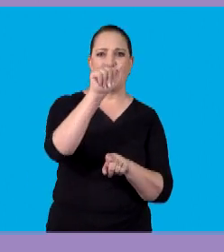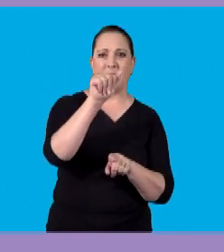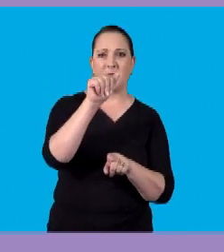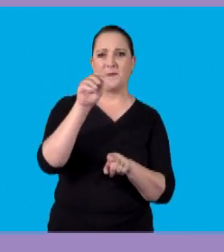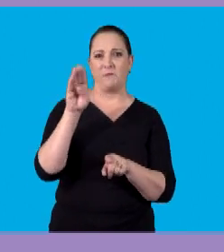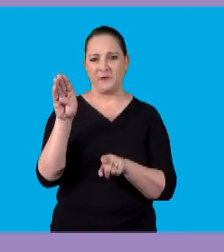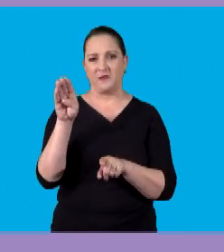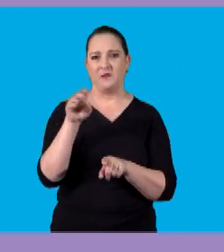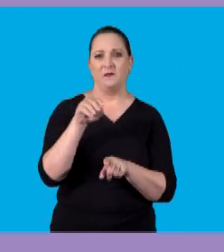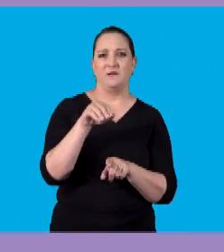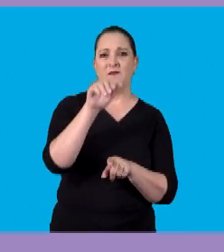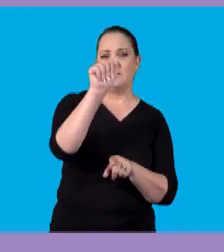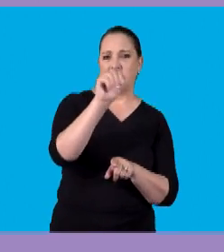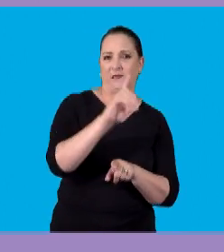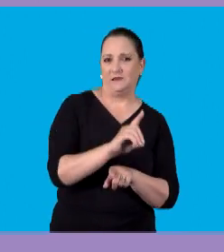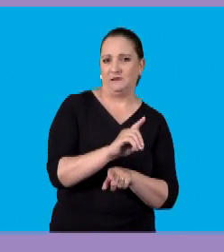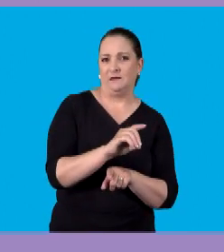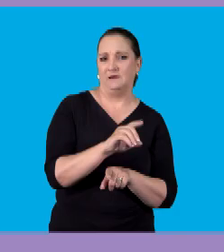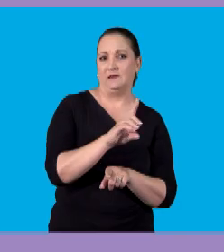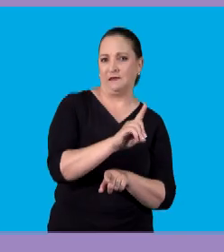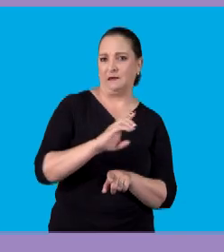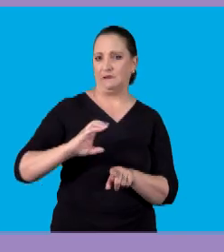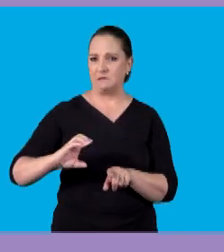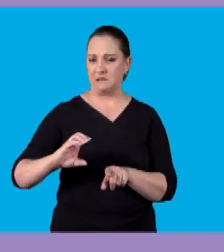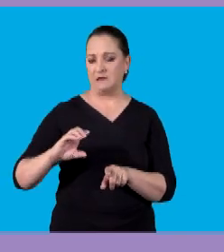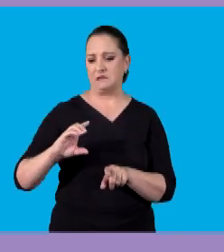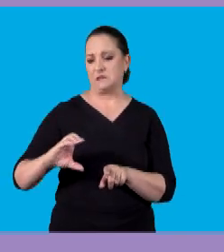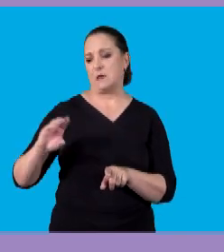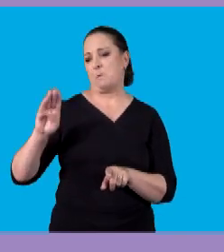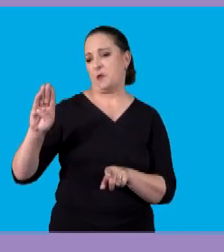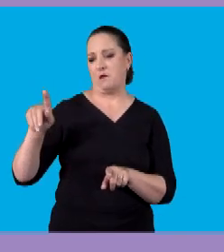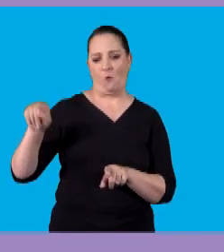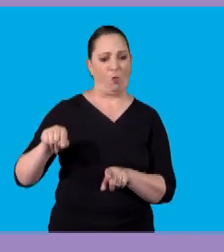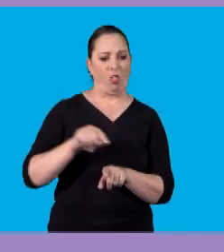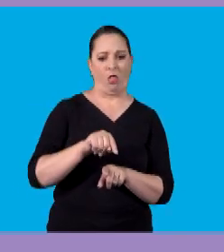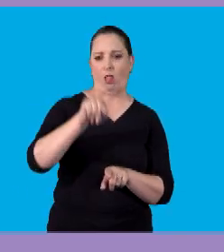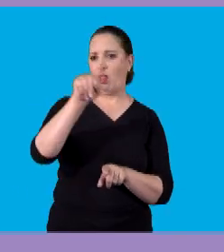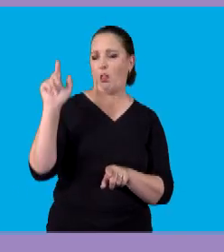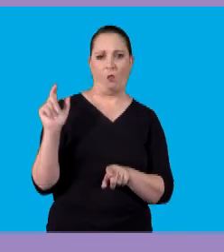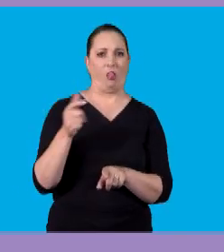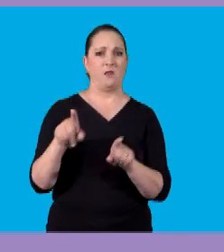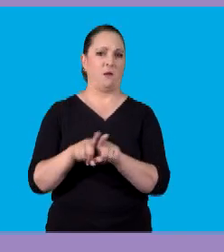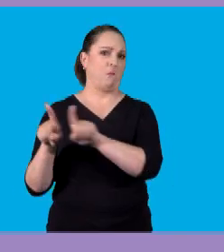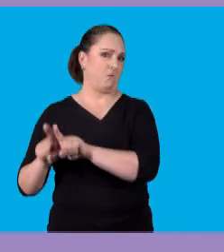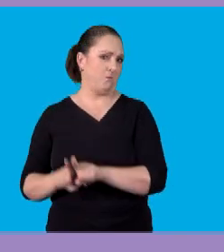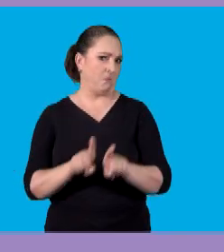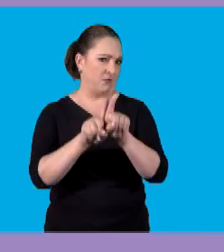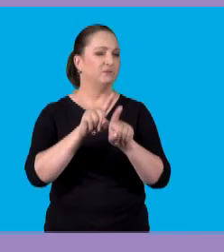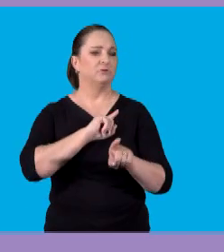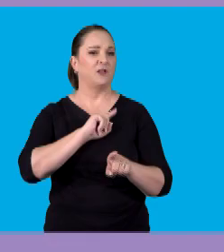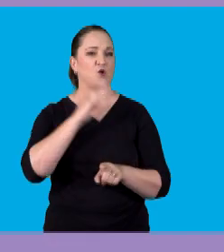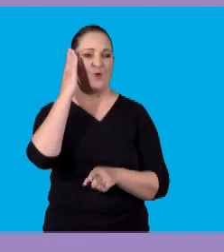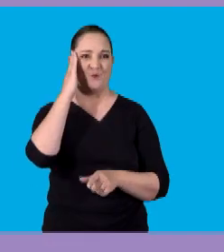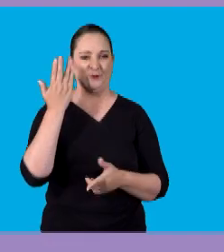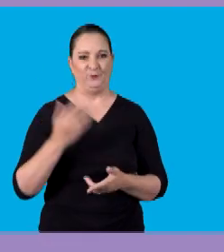AB is also equals to DC. So we can say that the sides of a rhombus are equal.